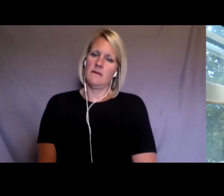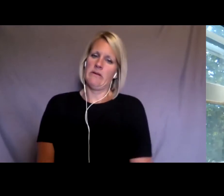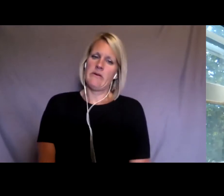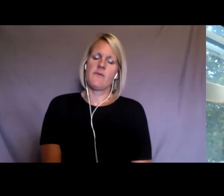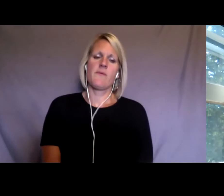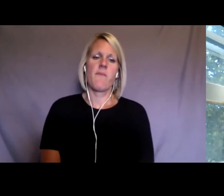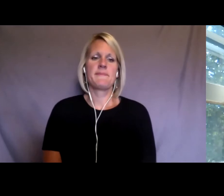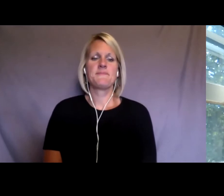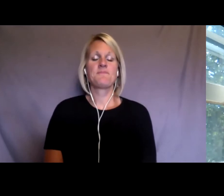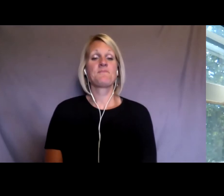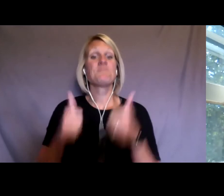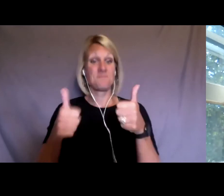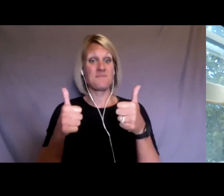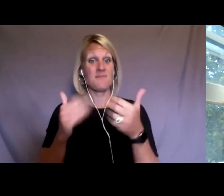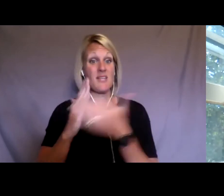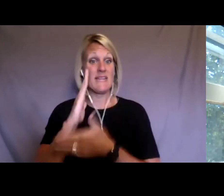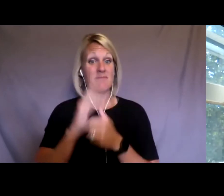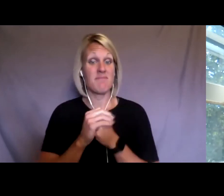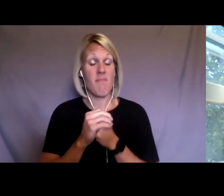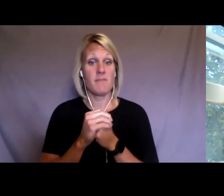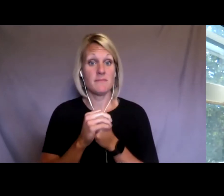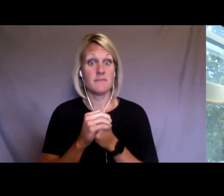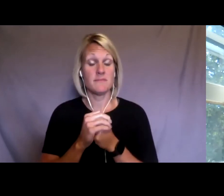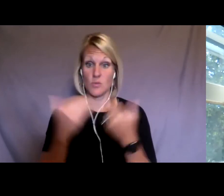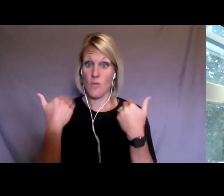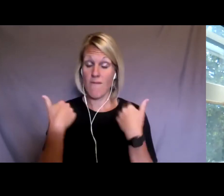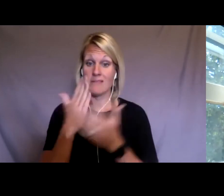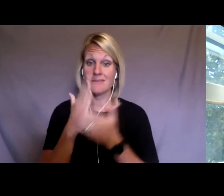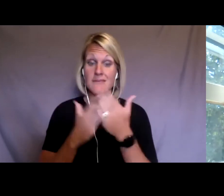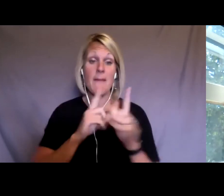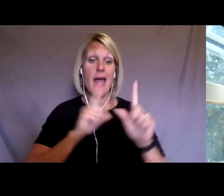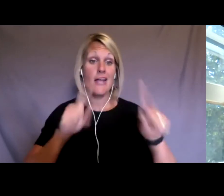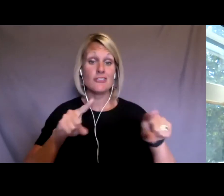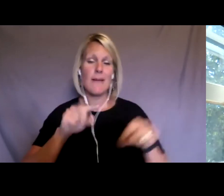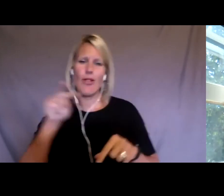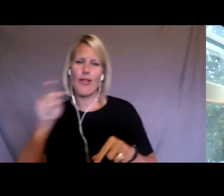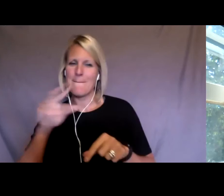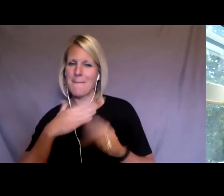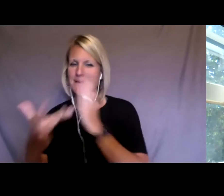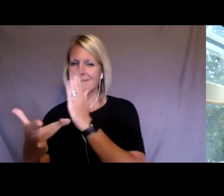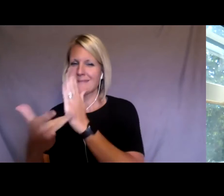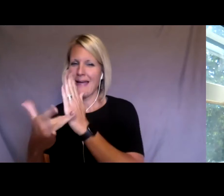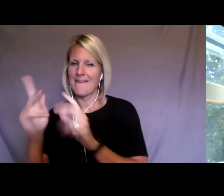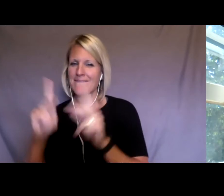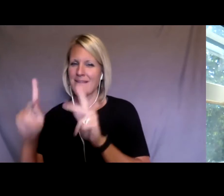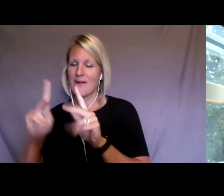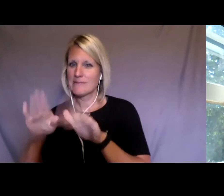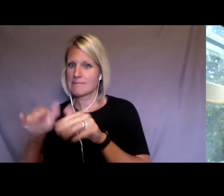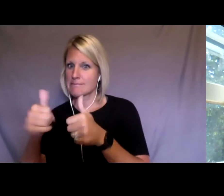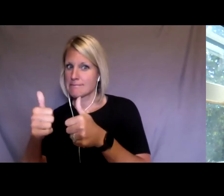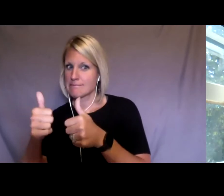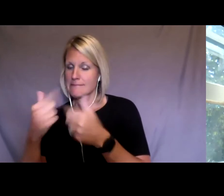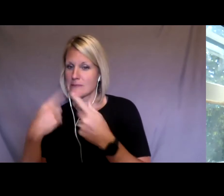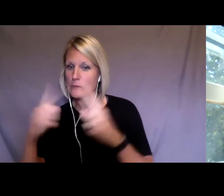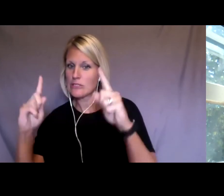All right, do we have some answers? I'm looking to my tech folks to see how we're doing on the answers. Is it working?